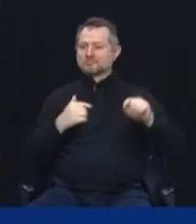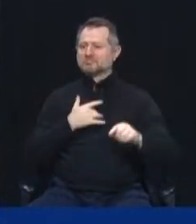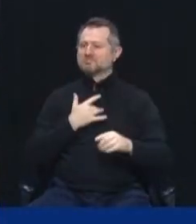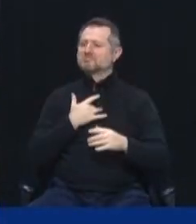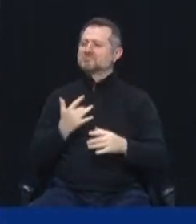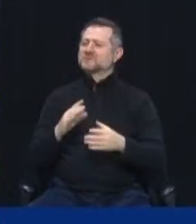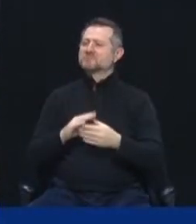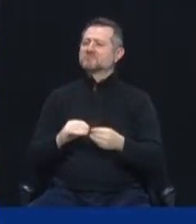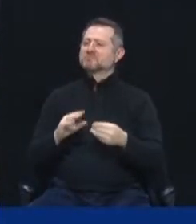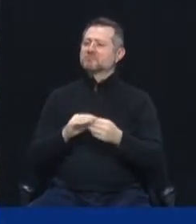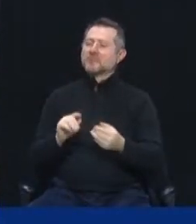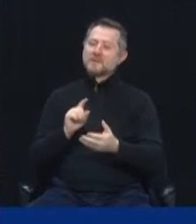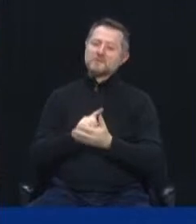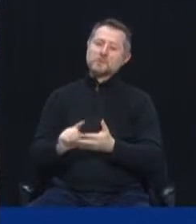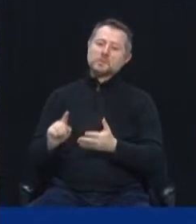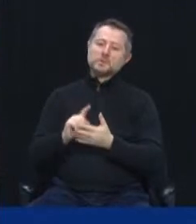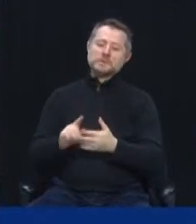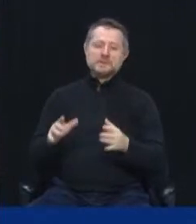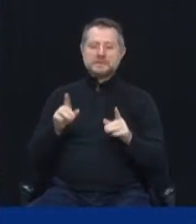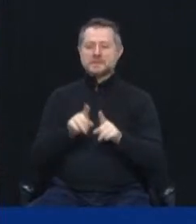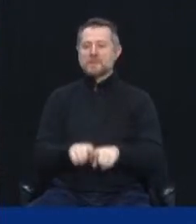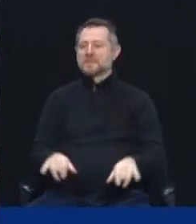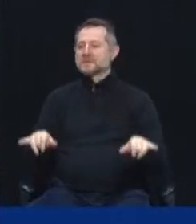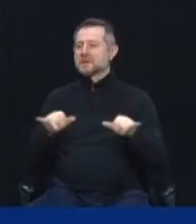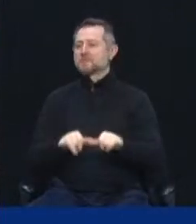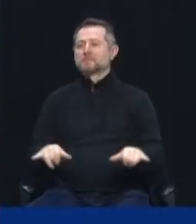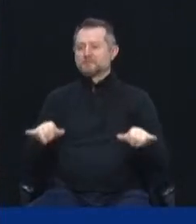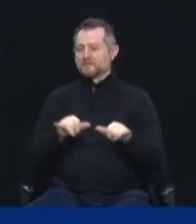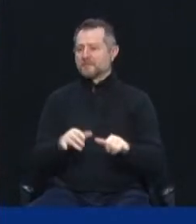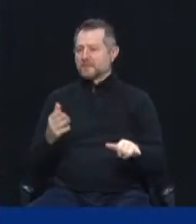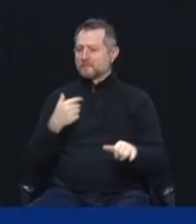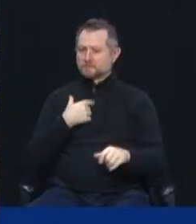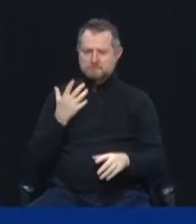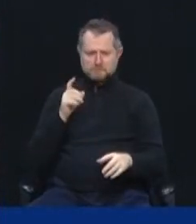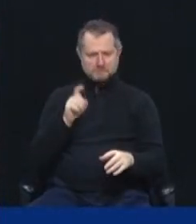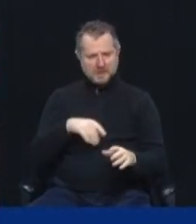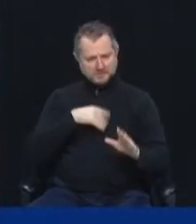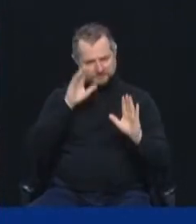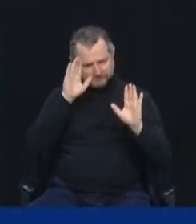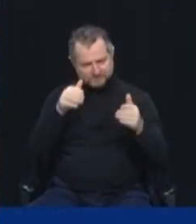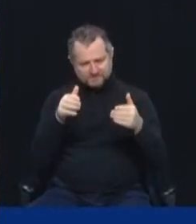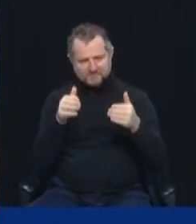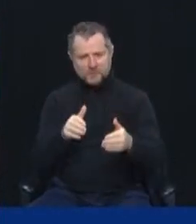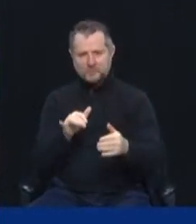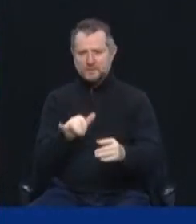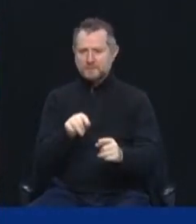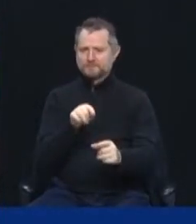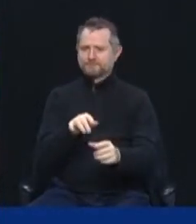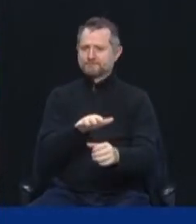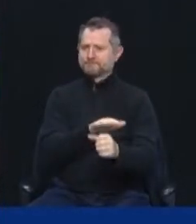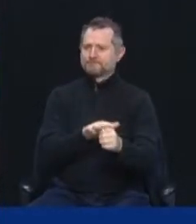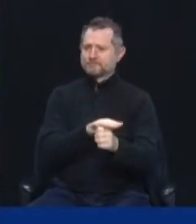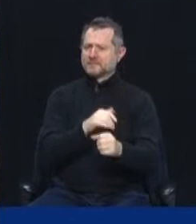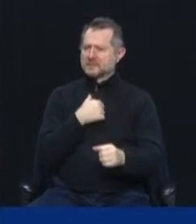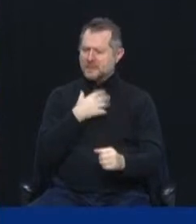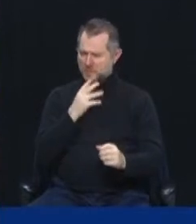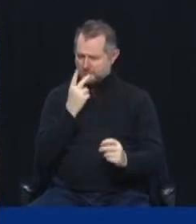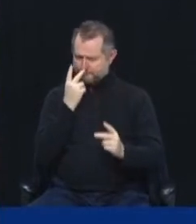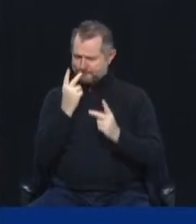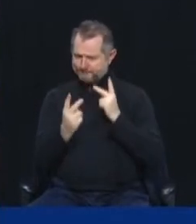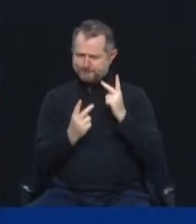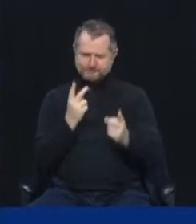times a week, but it is something that has to pay attention. The variety, the variation,